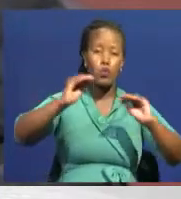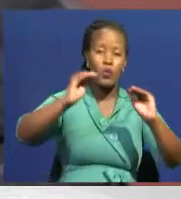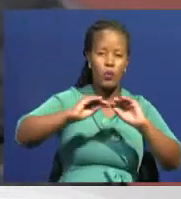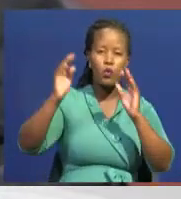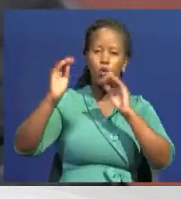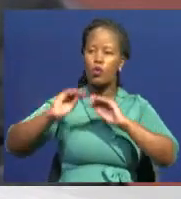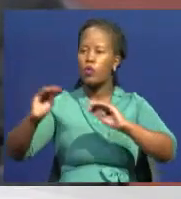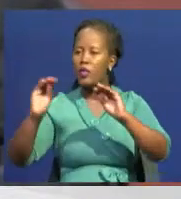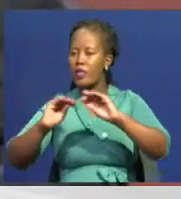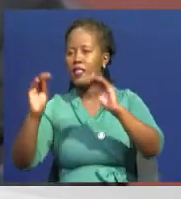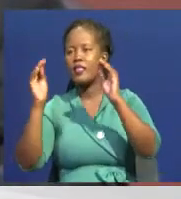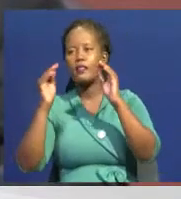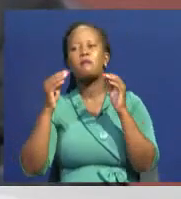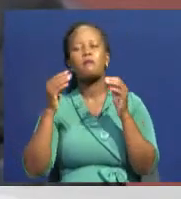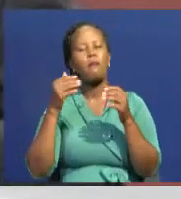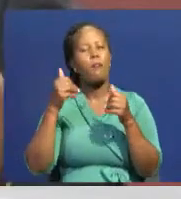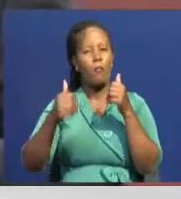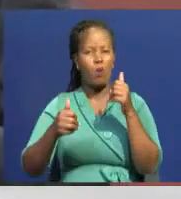which is just